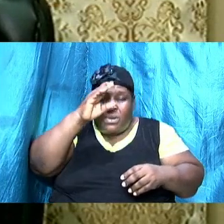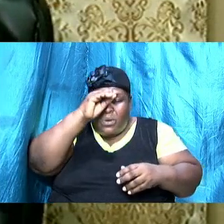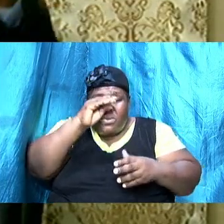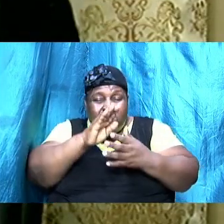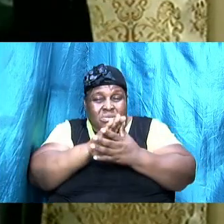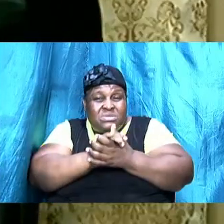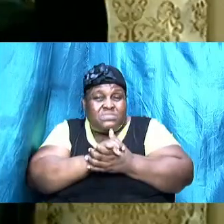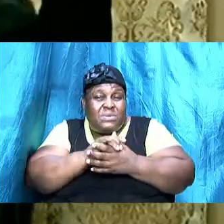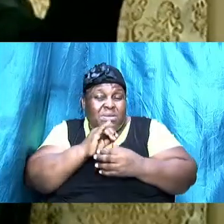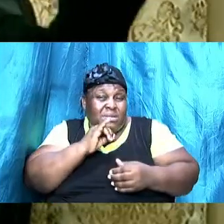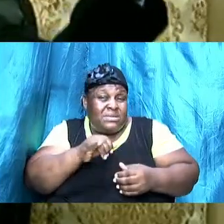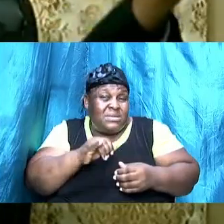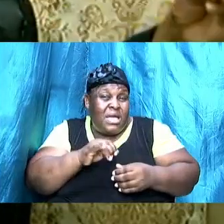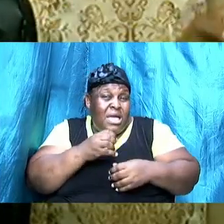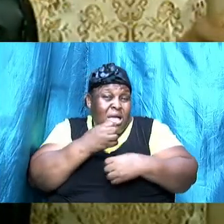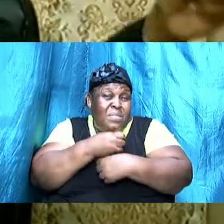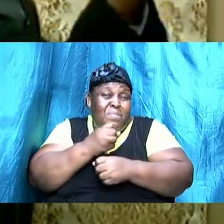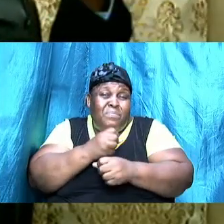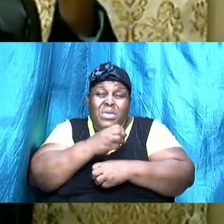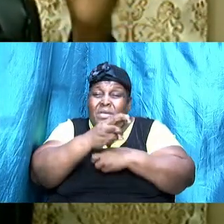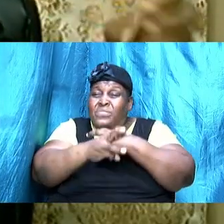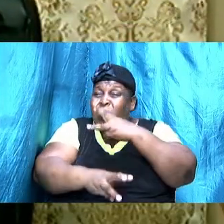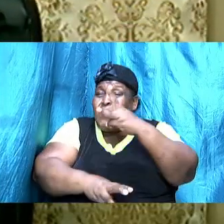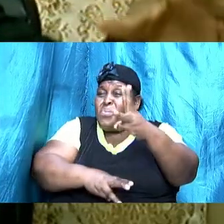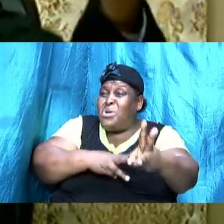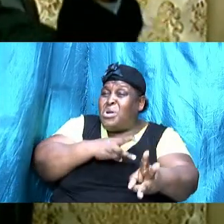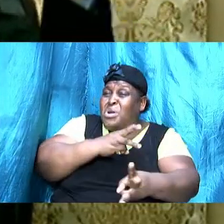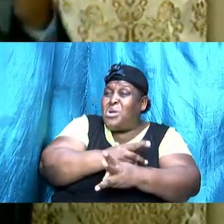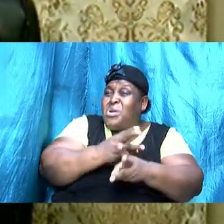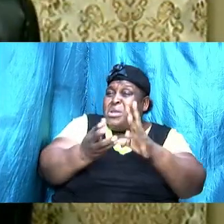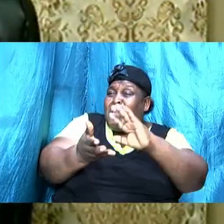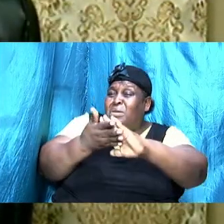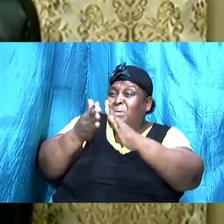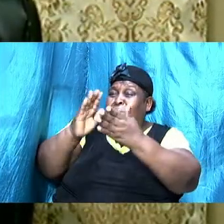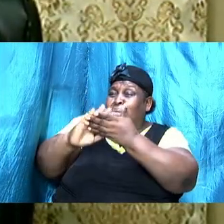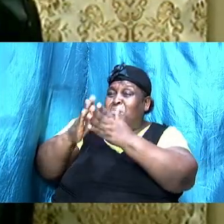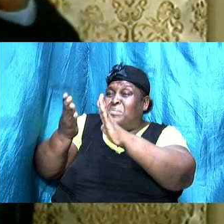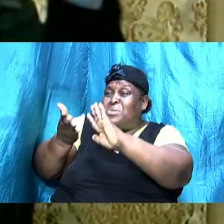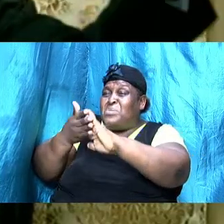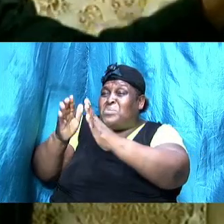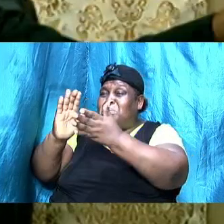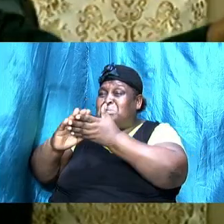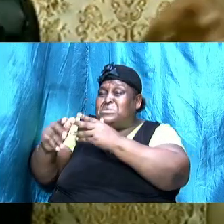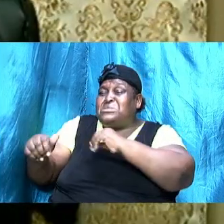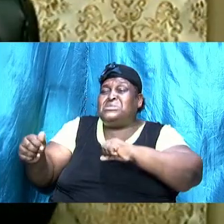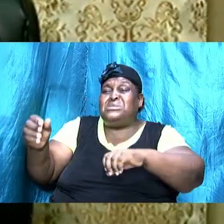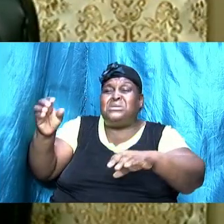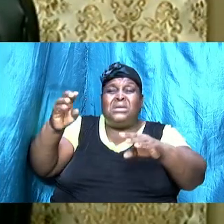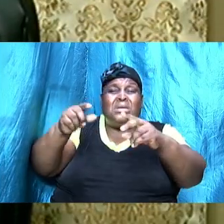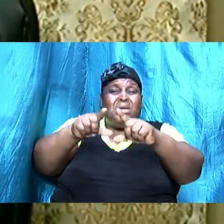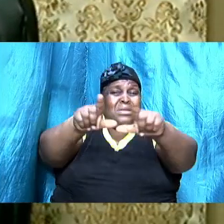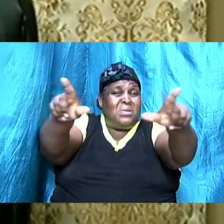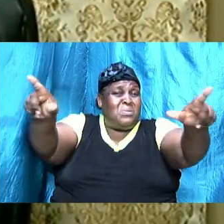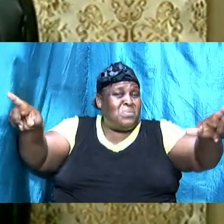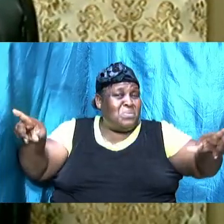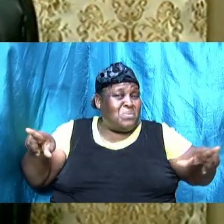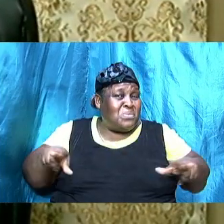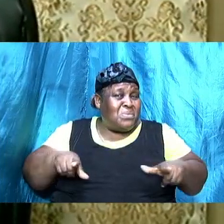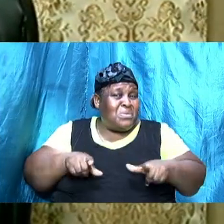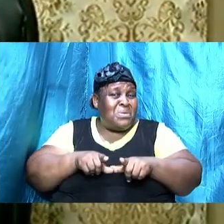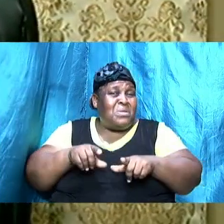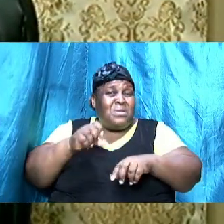and cause the whole world and the community and the local assembly and the world to find